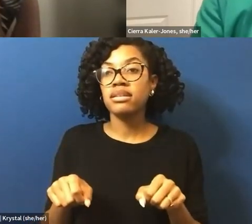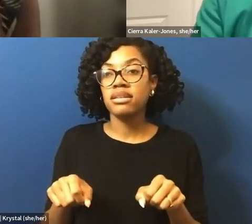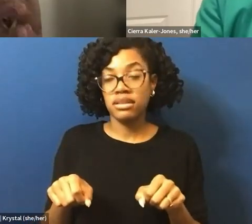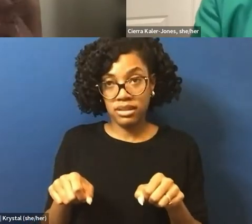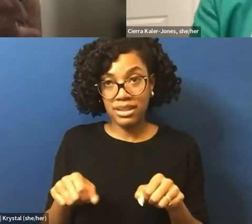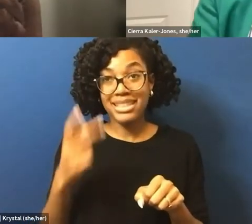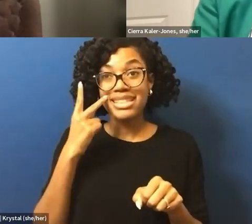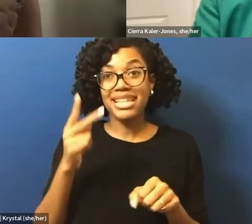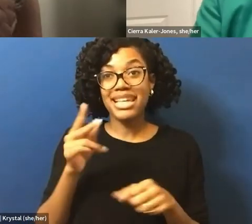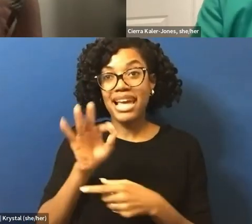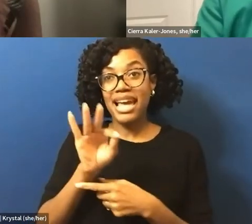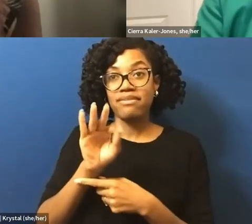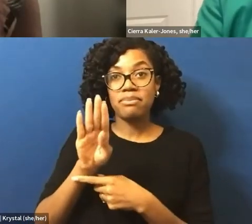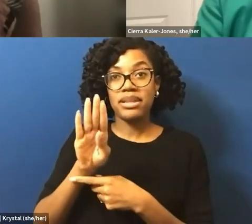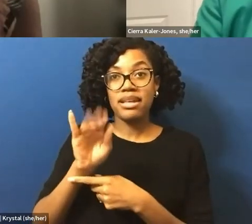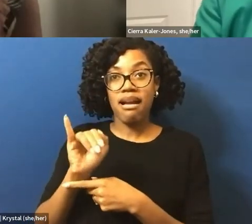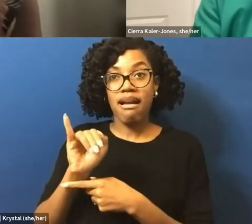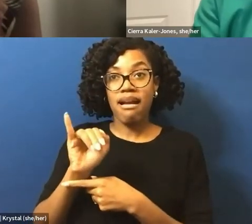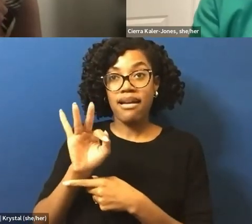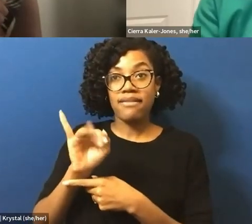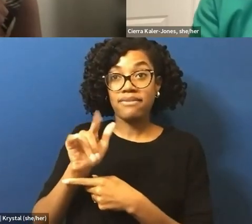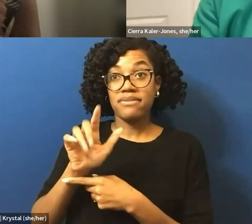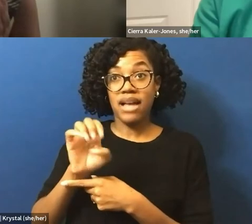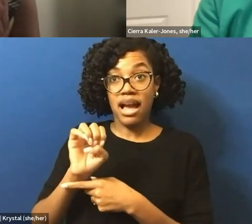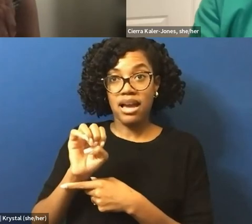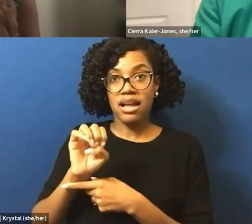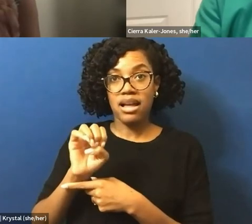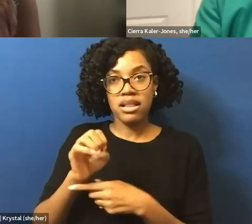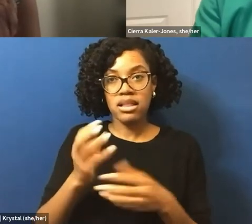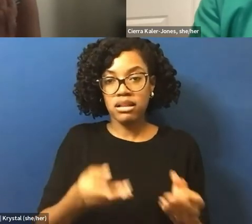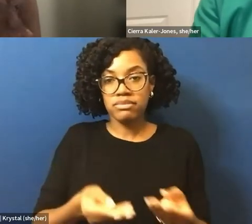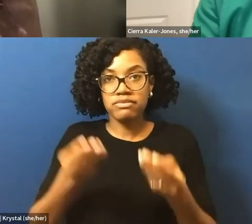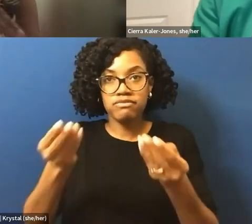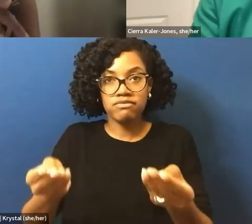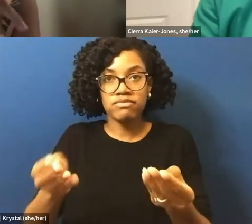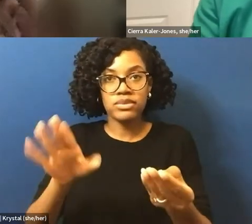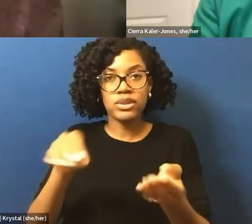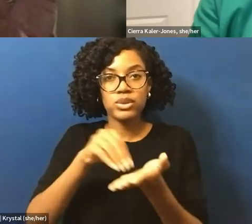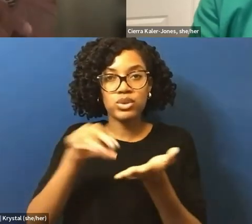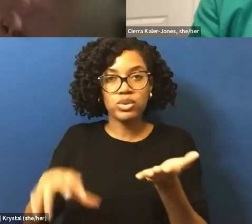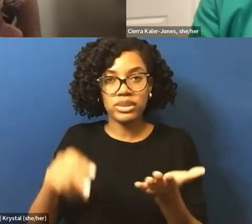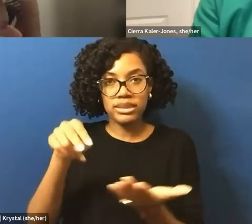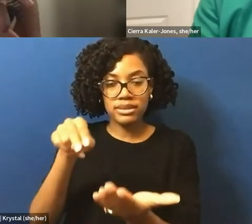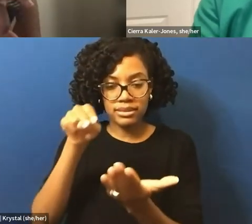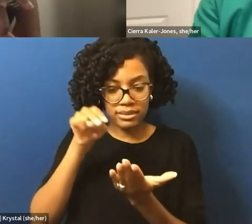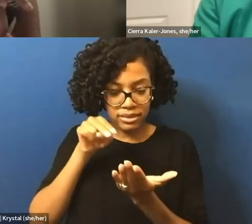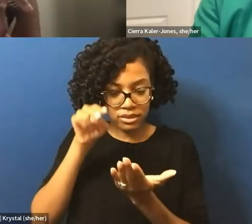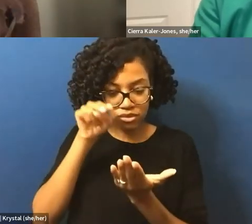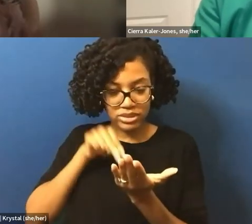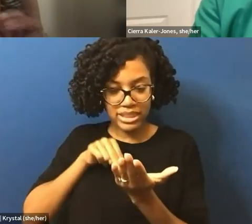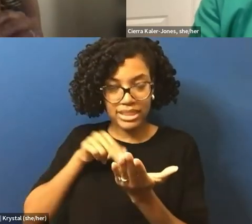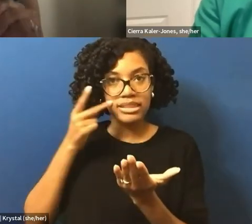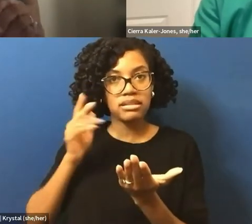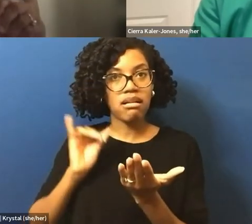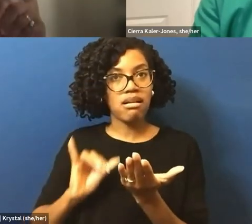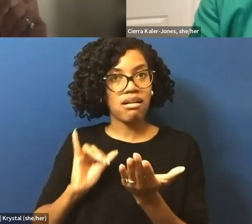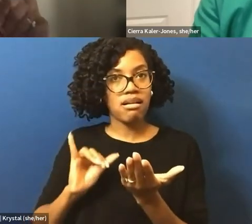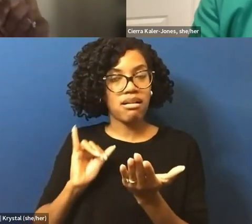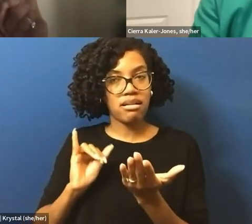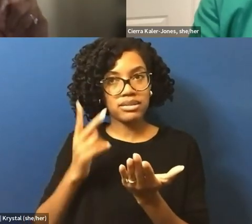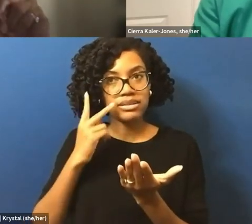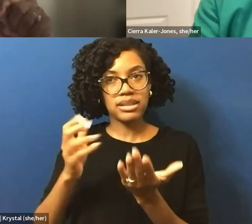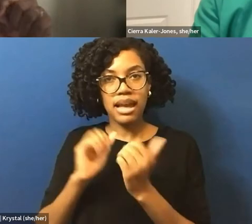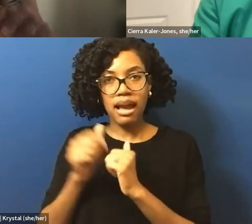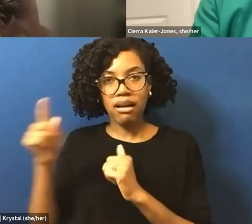file. It offers an opportunity for students just to see that dynamic in play, but